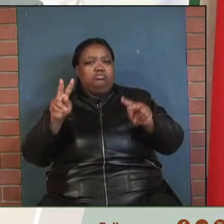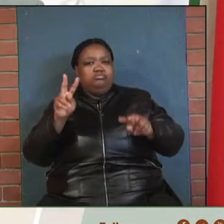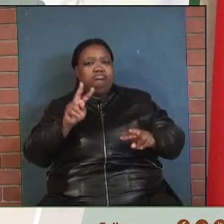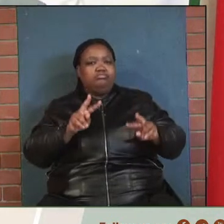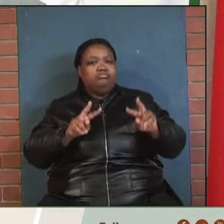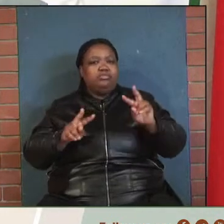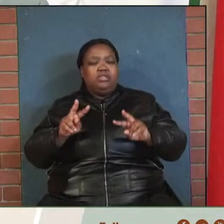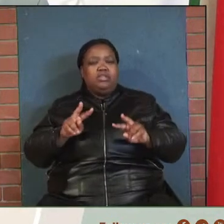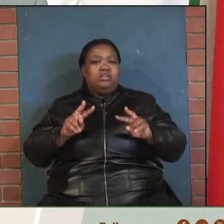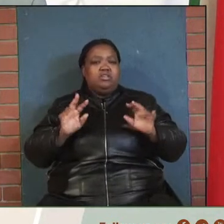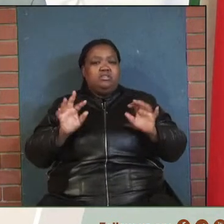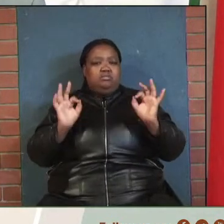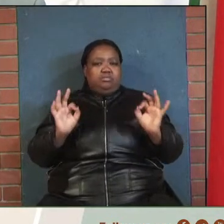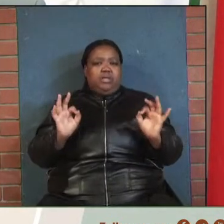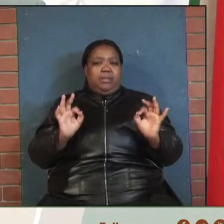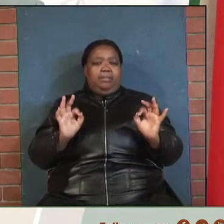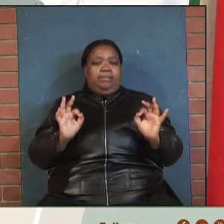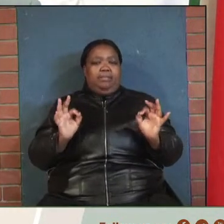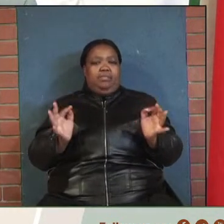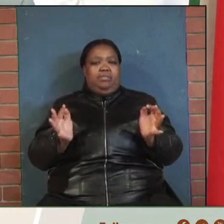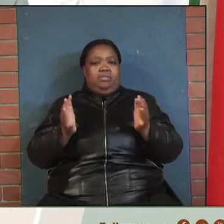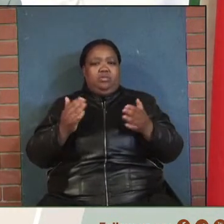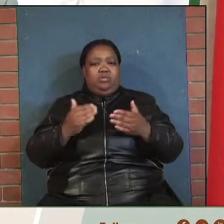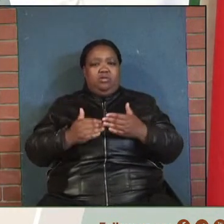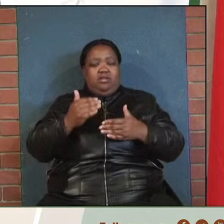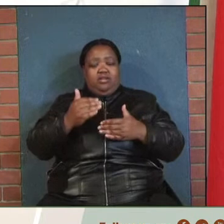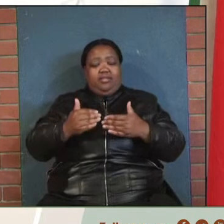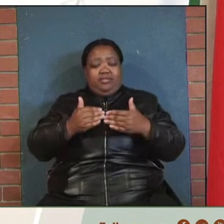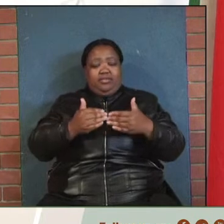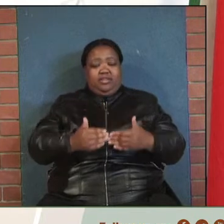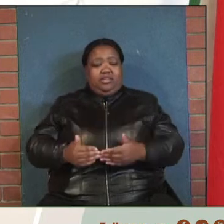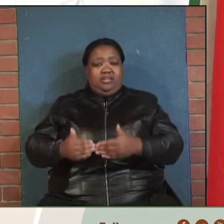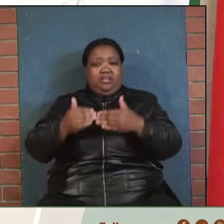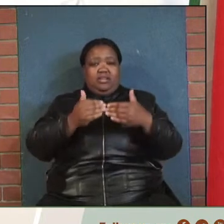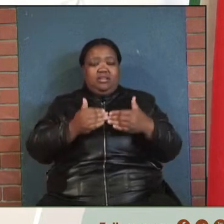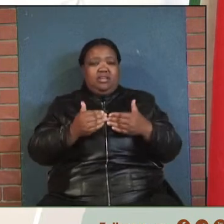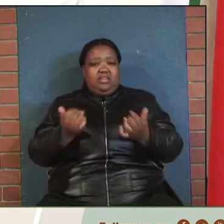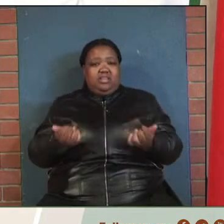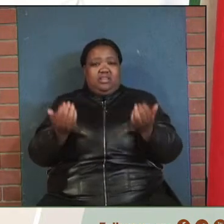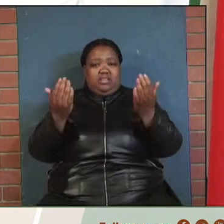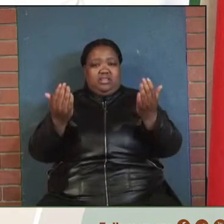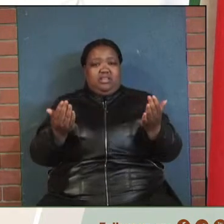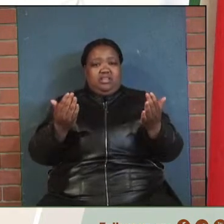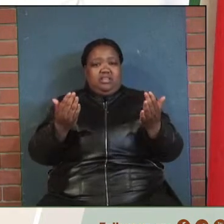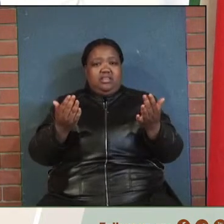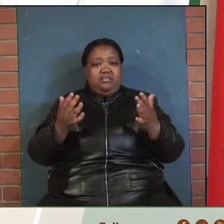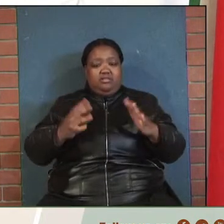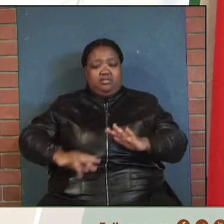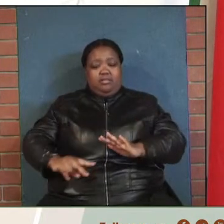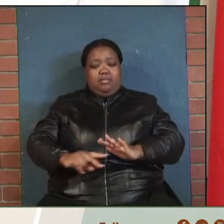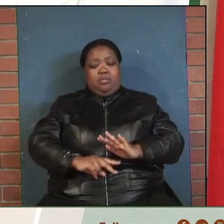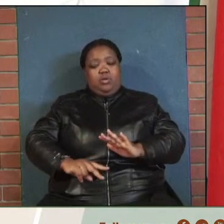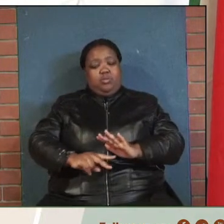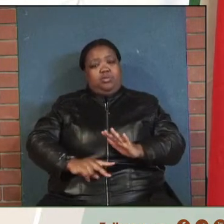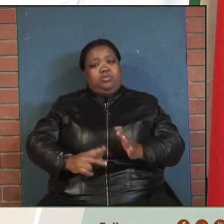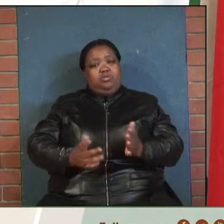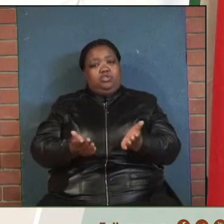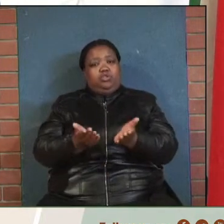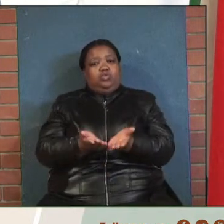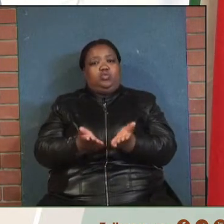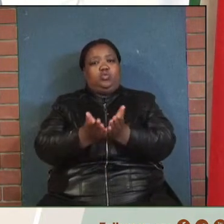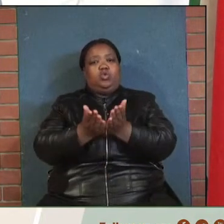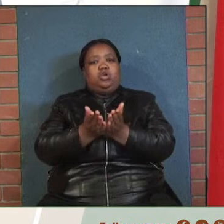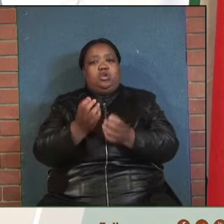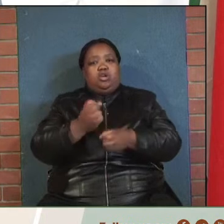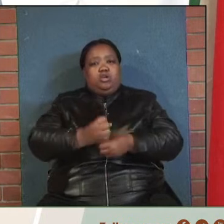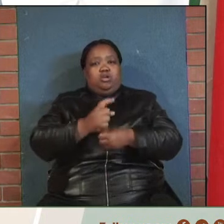of formalizing aftercare services in primary schools in Gauteng. 2, the